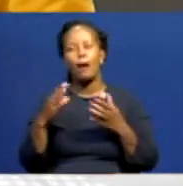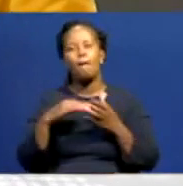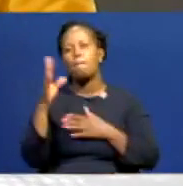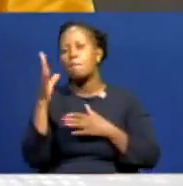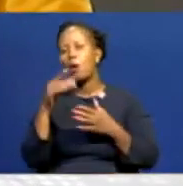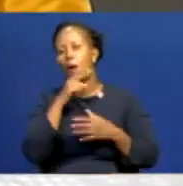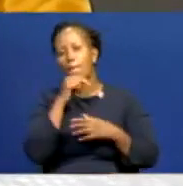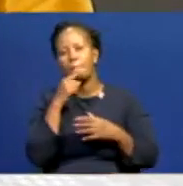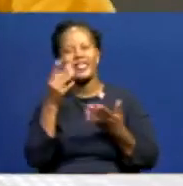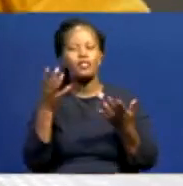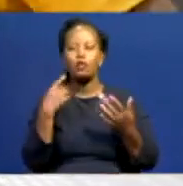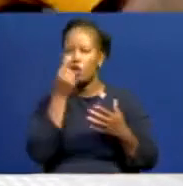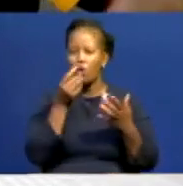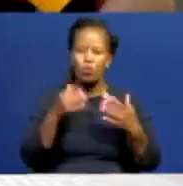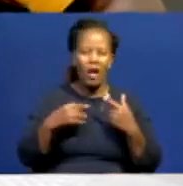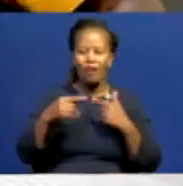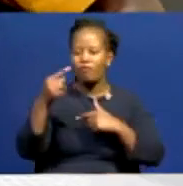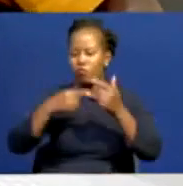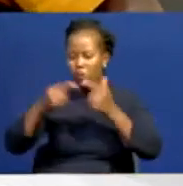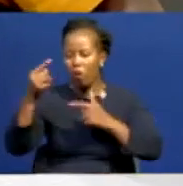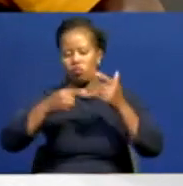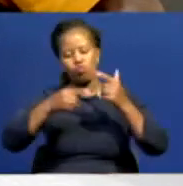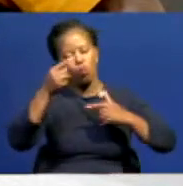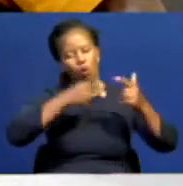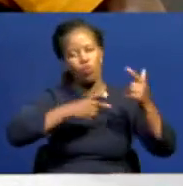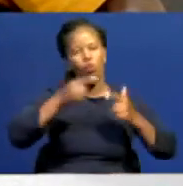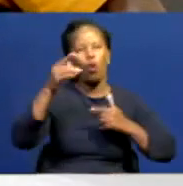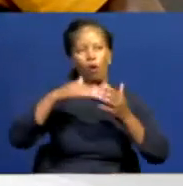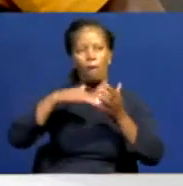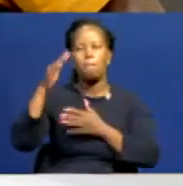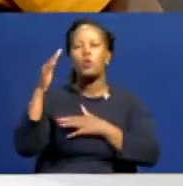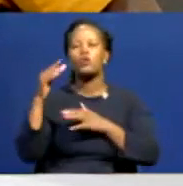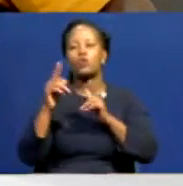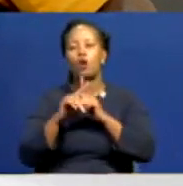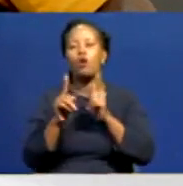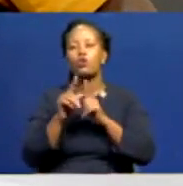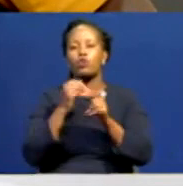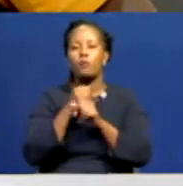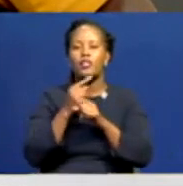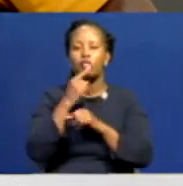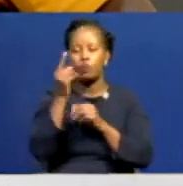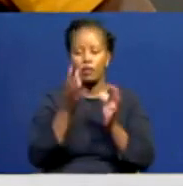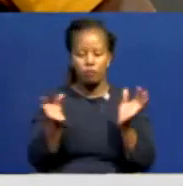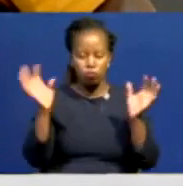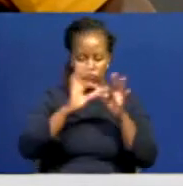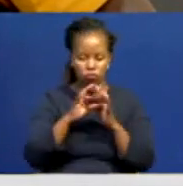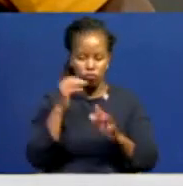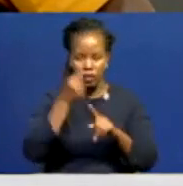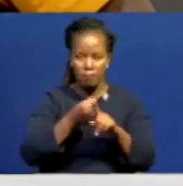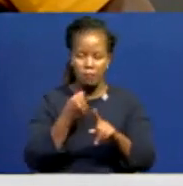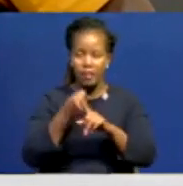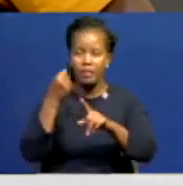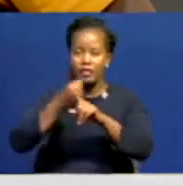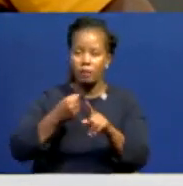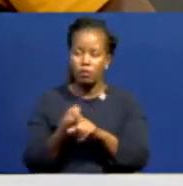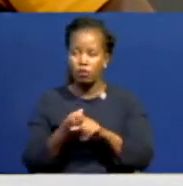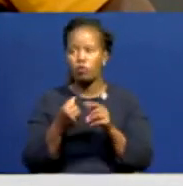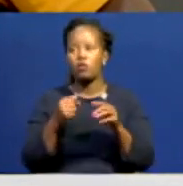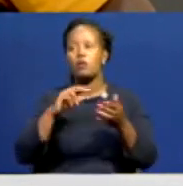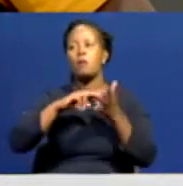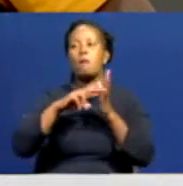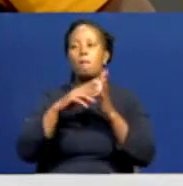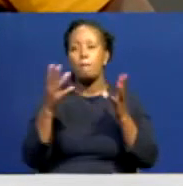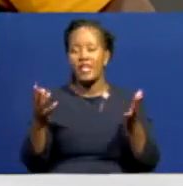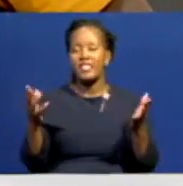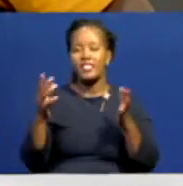accolades across the Brighton globe. Boss, at Brighton he did wonders, bringing them from the championships to the Premier League. And that shows you that they need